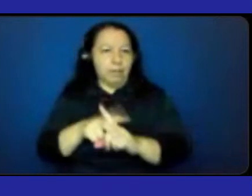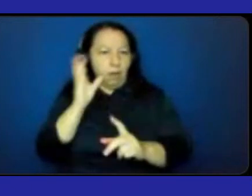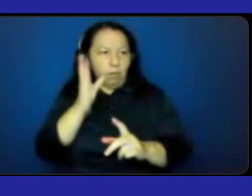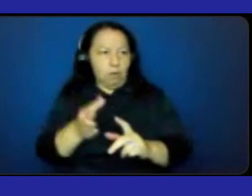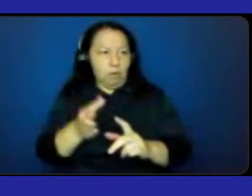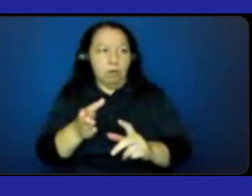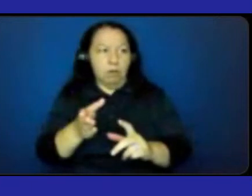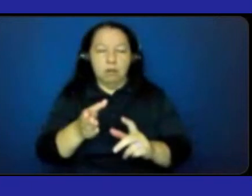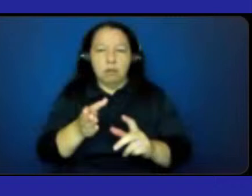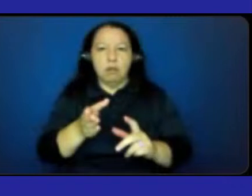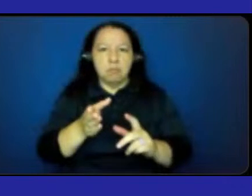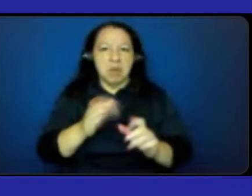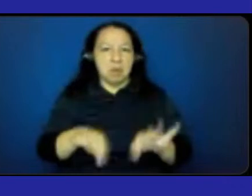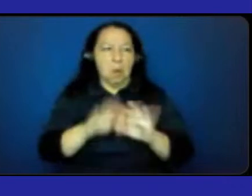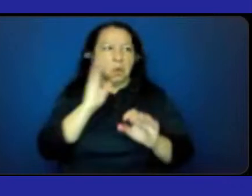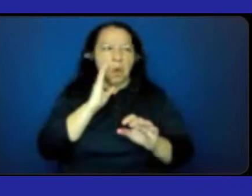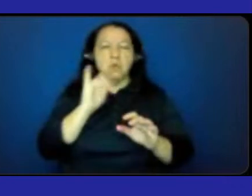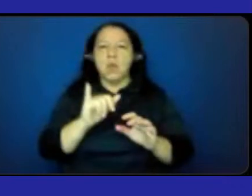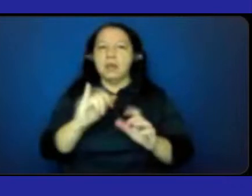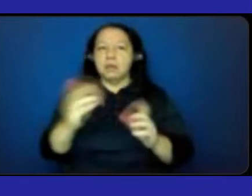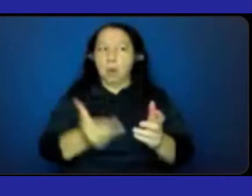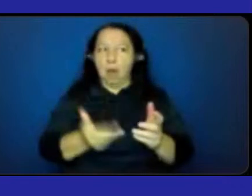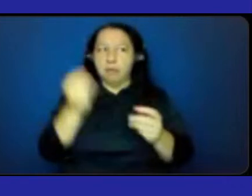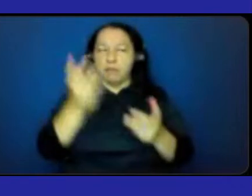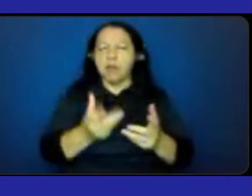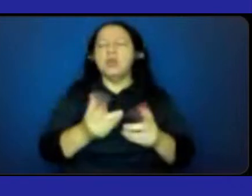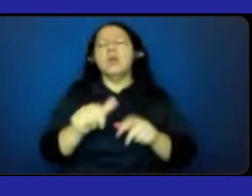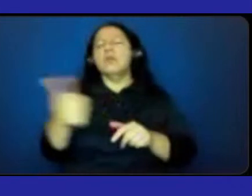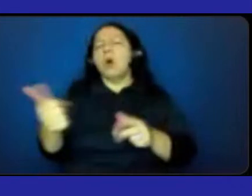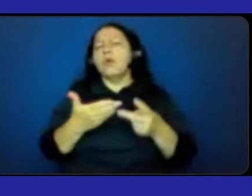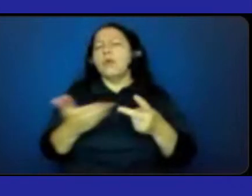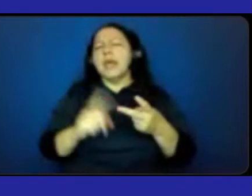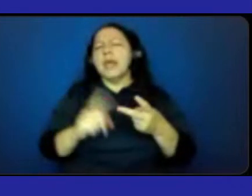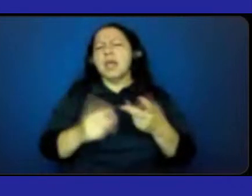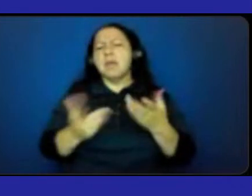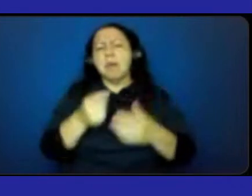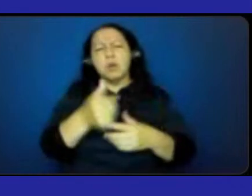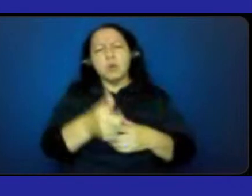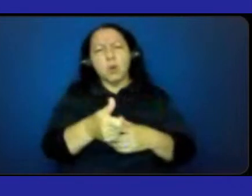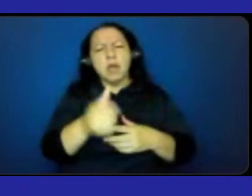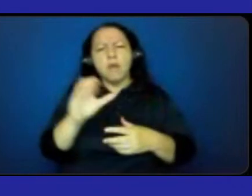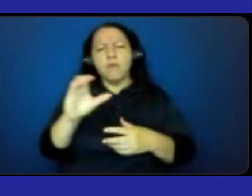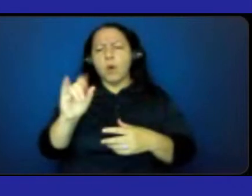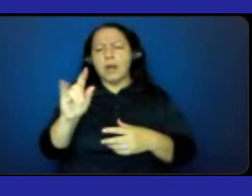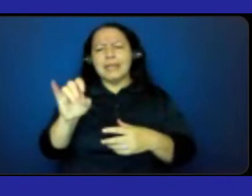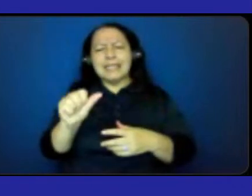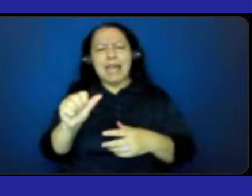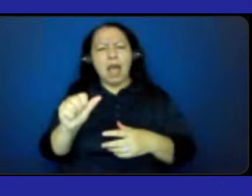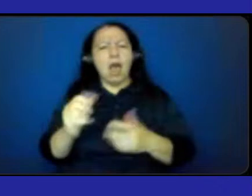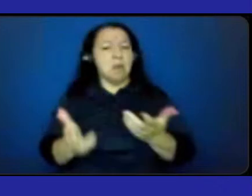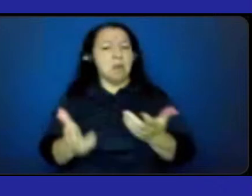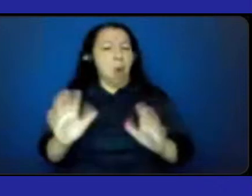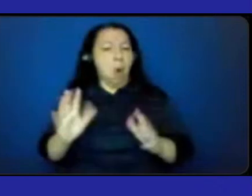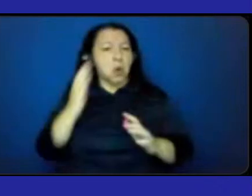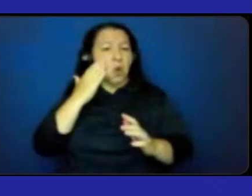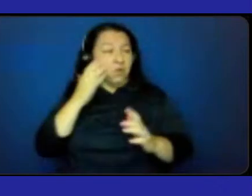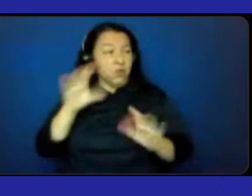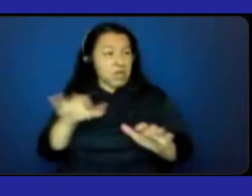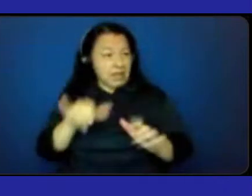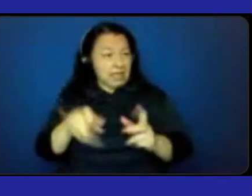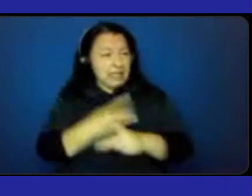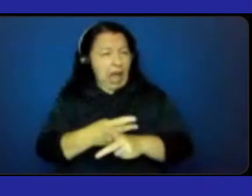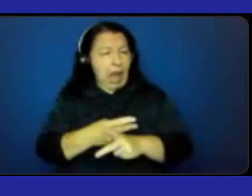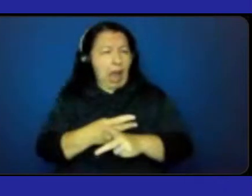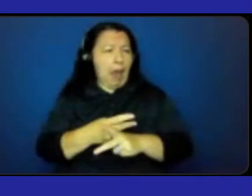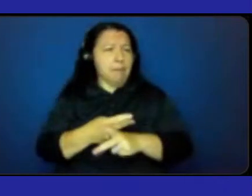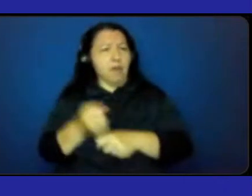that is welcome. The other thing is, would you or maybe Khaleesi know whether we've ever done this sort of standby